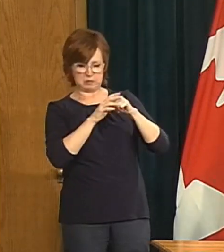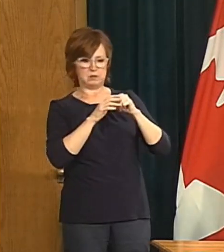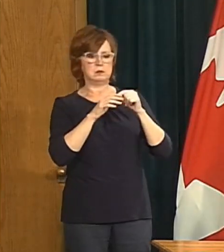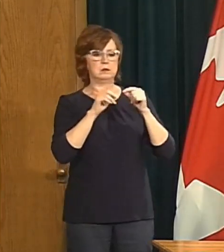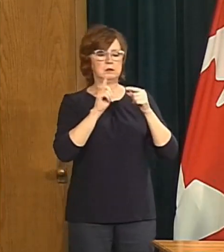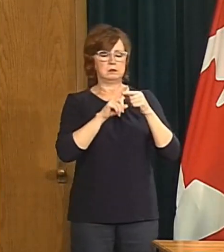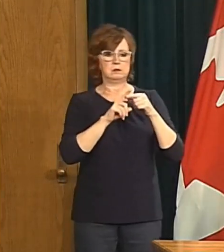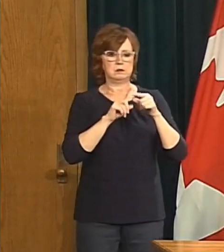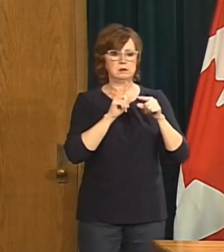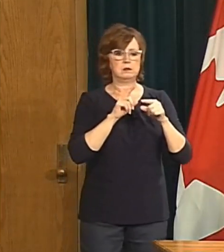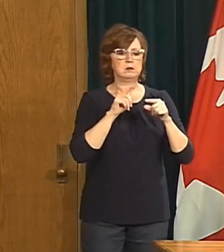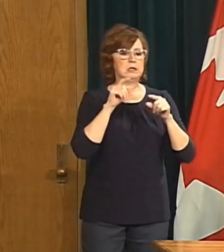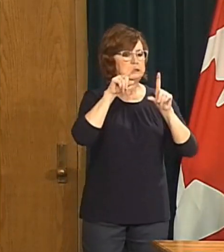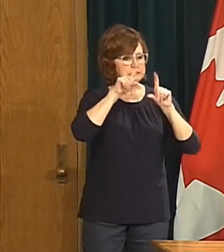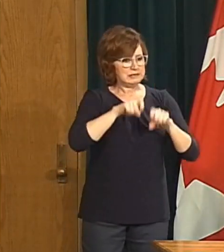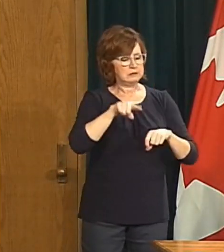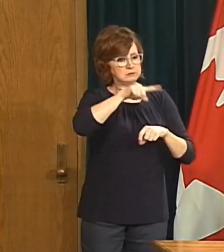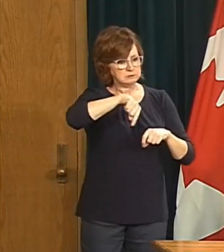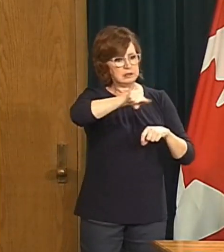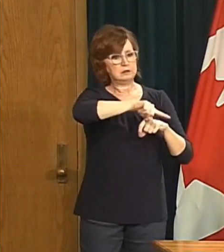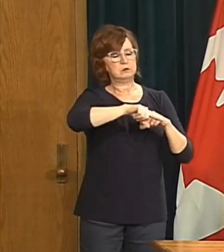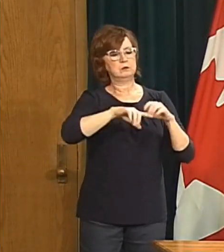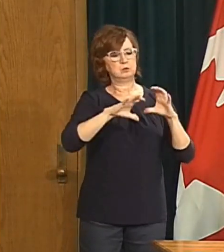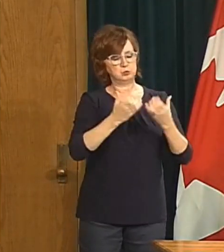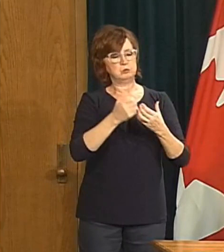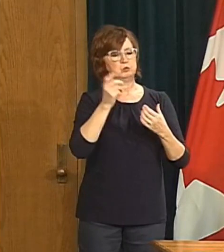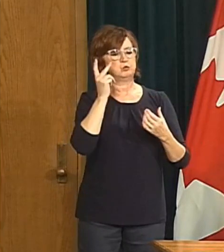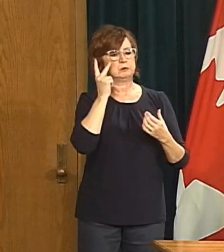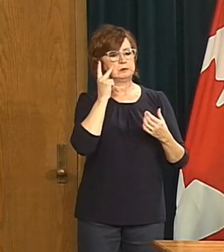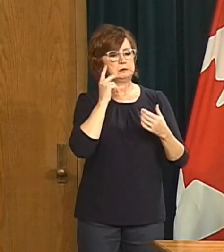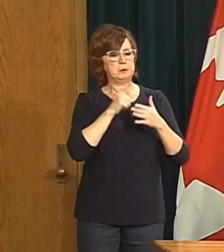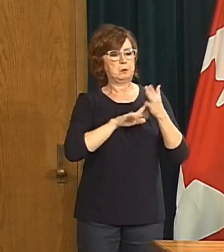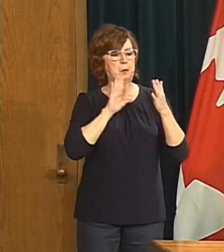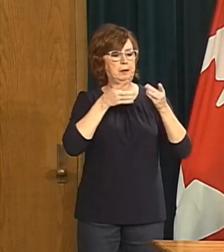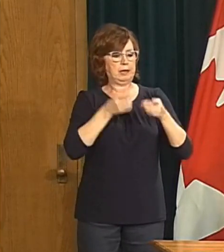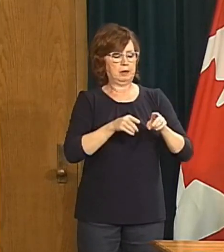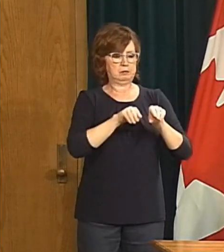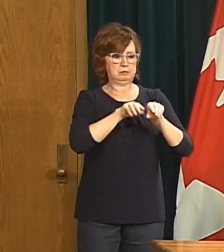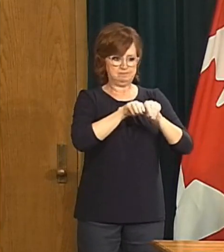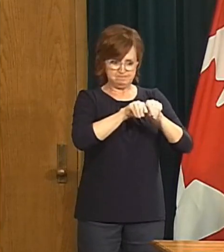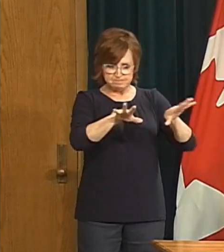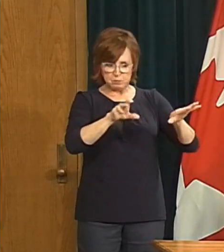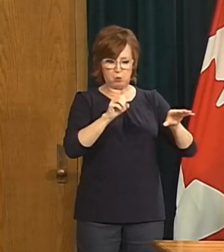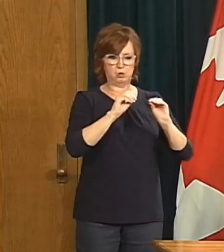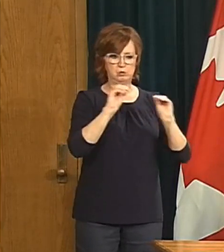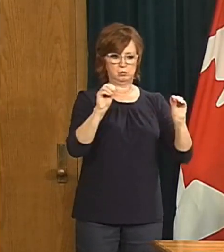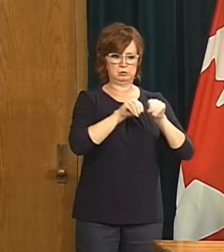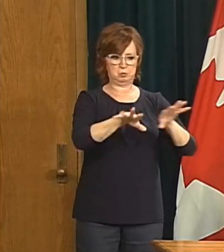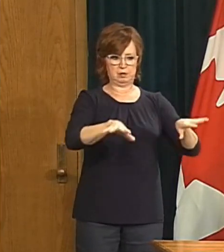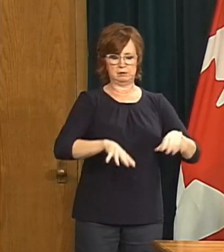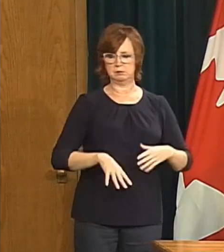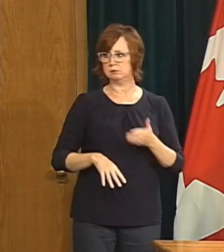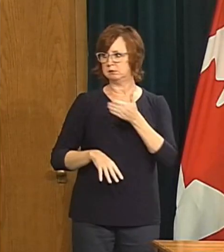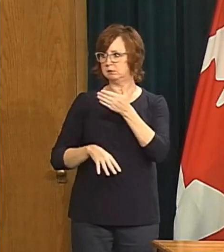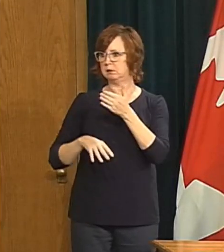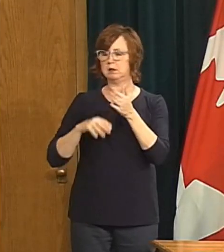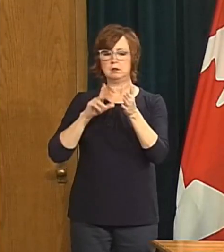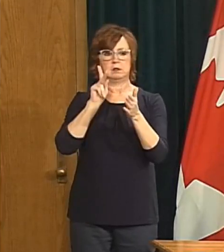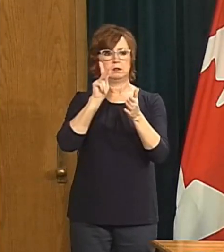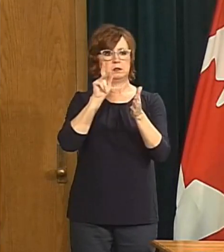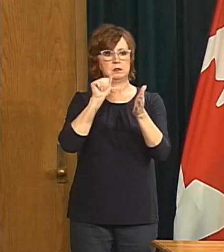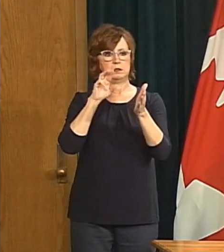try to address that. And that's happened already in many essential workplaces as well. We'll take our next question from the room.